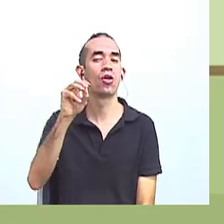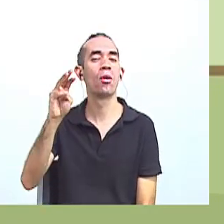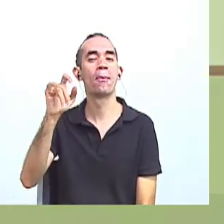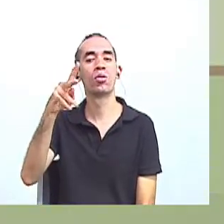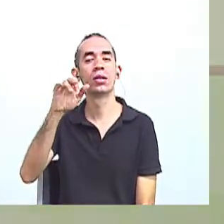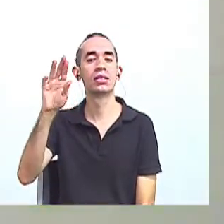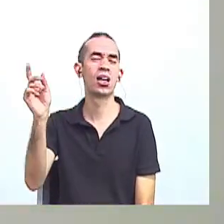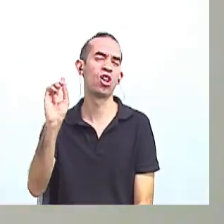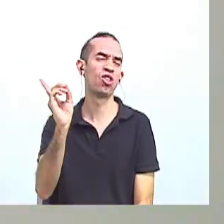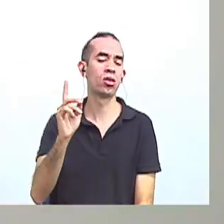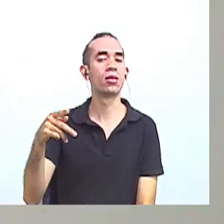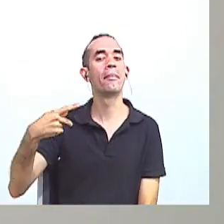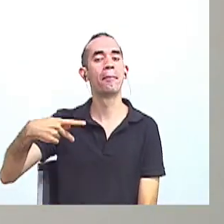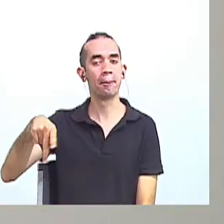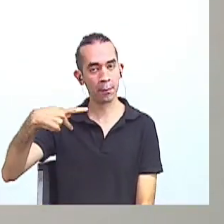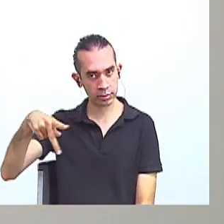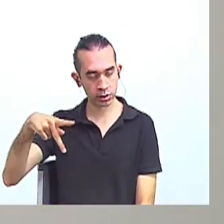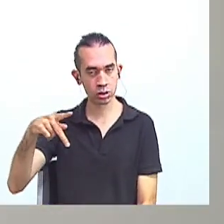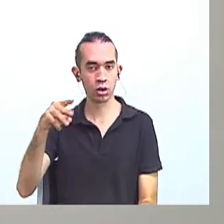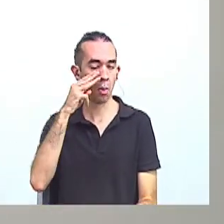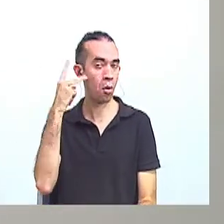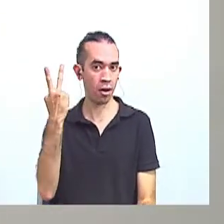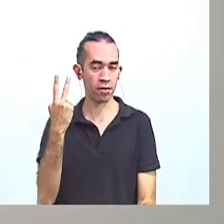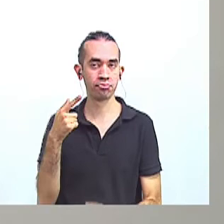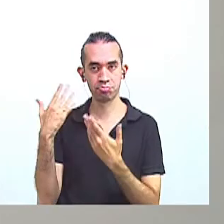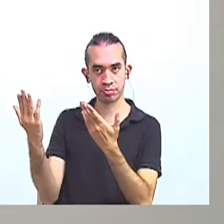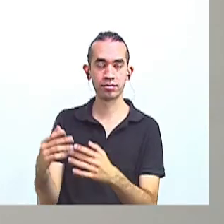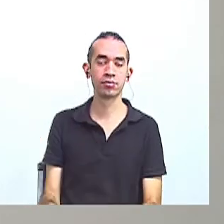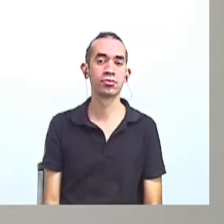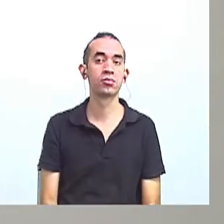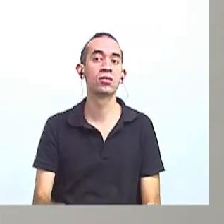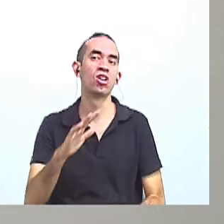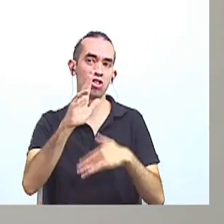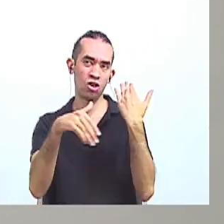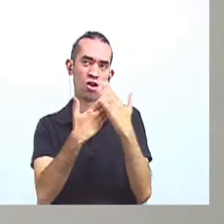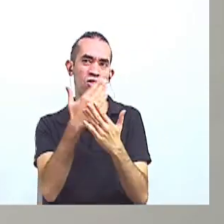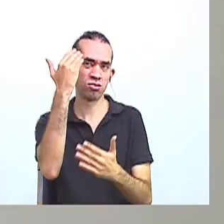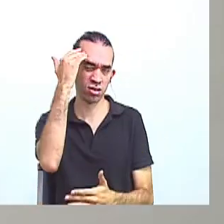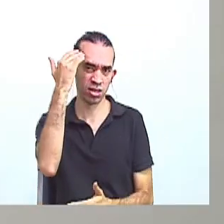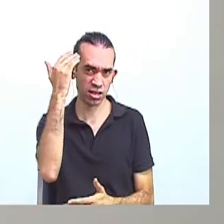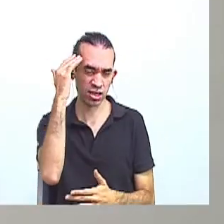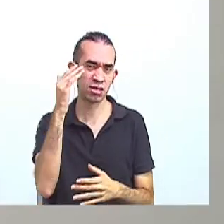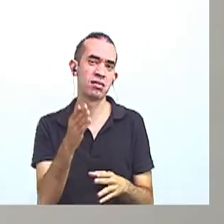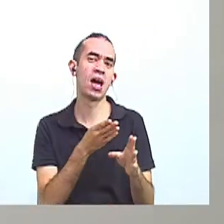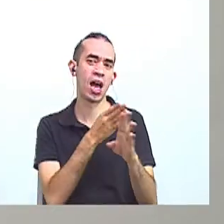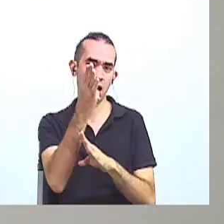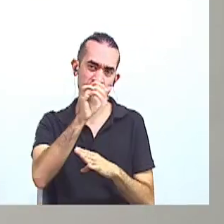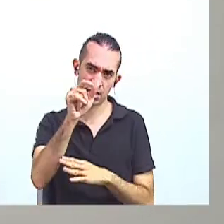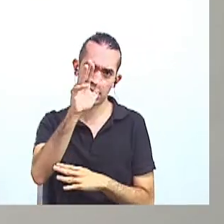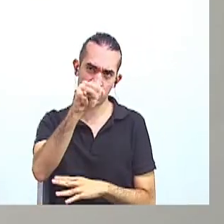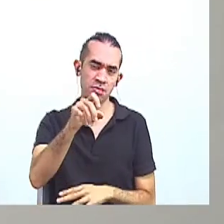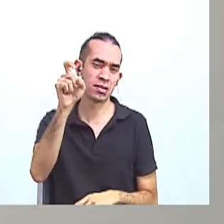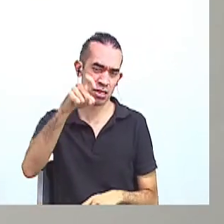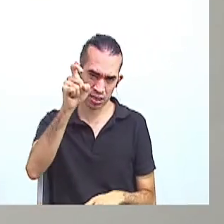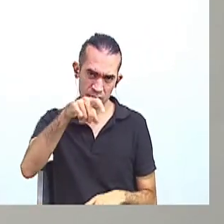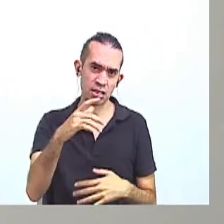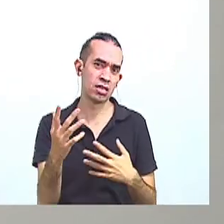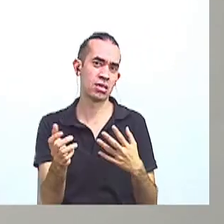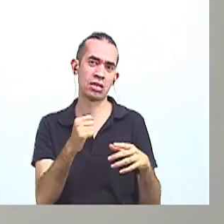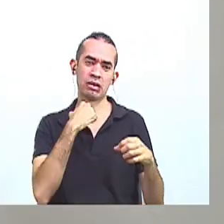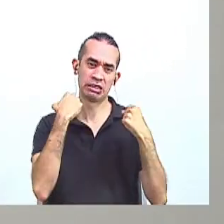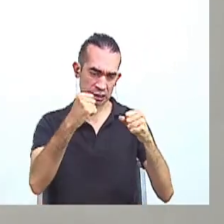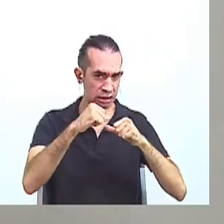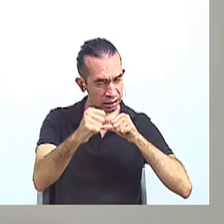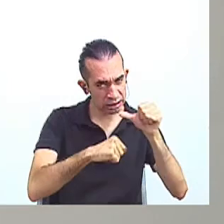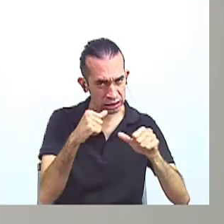Cristín. Everybody knows that studying a STEAM career requires a lot of effort and long hours of